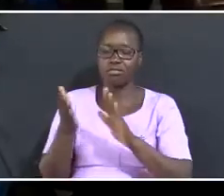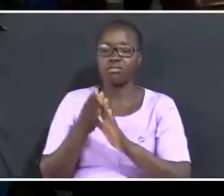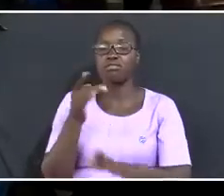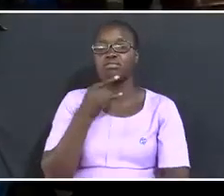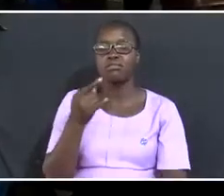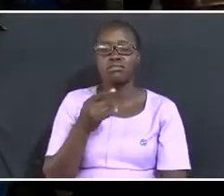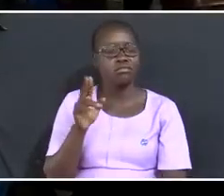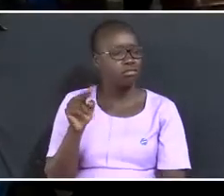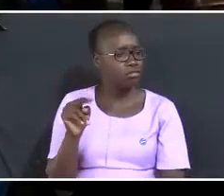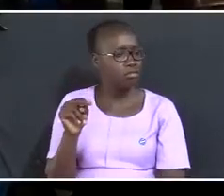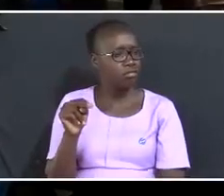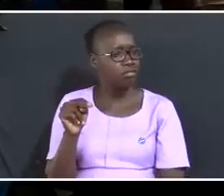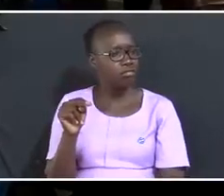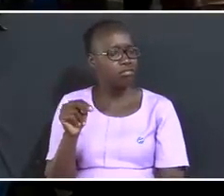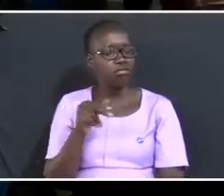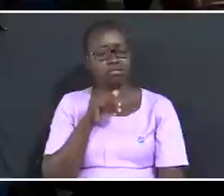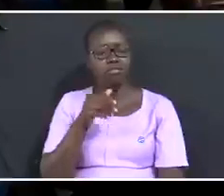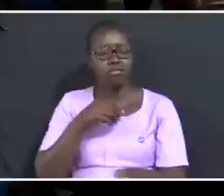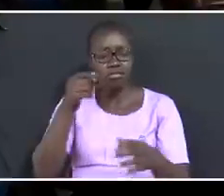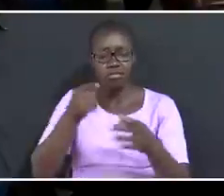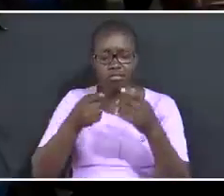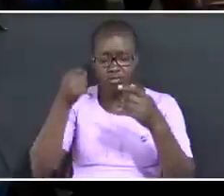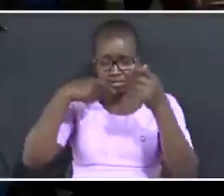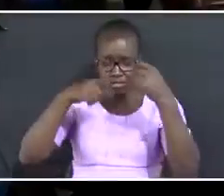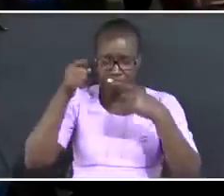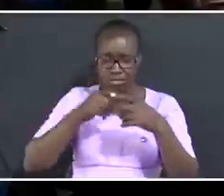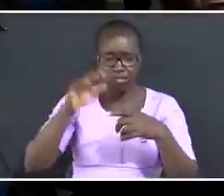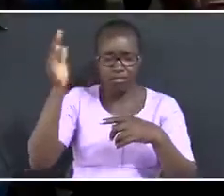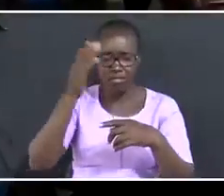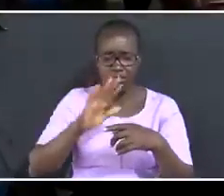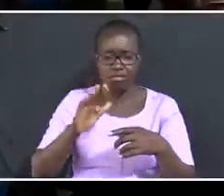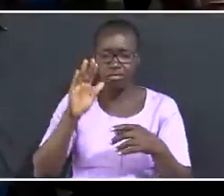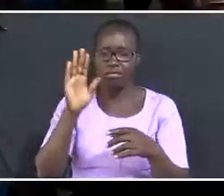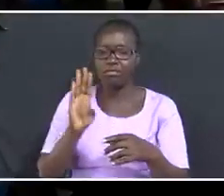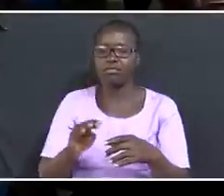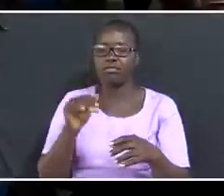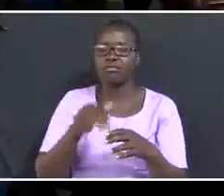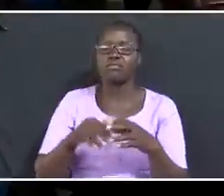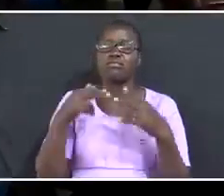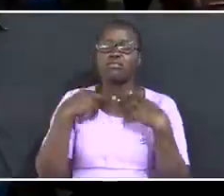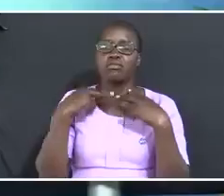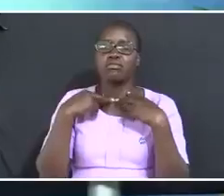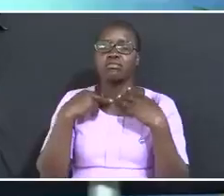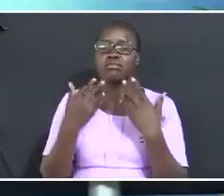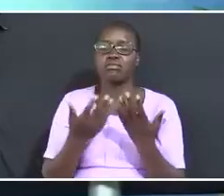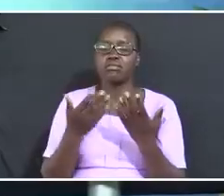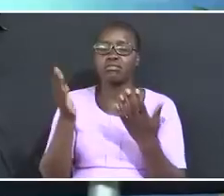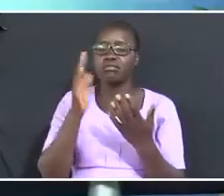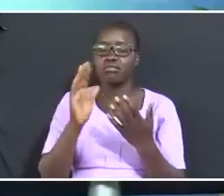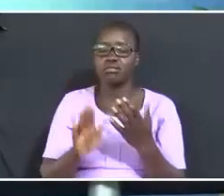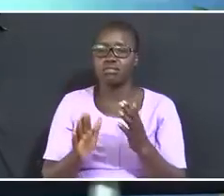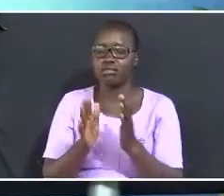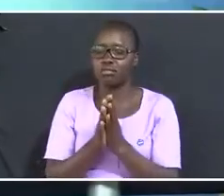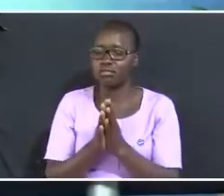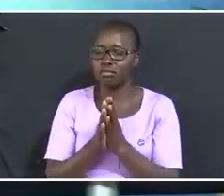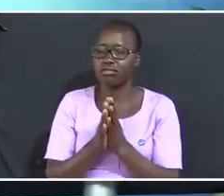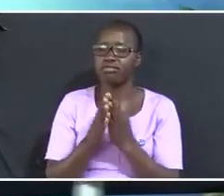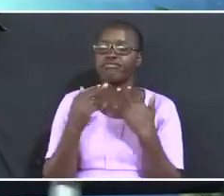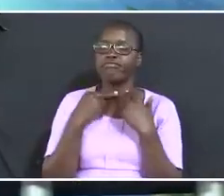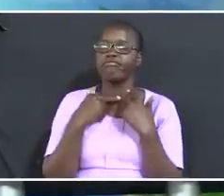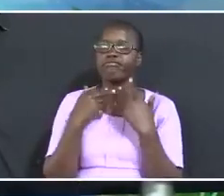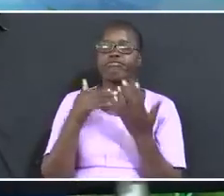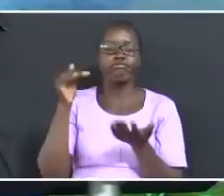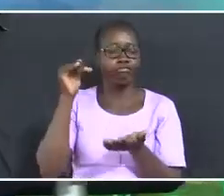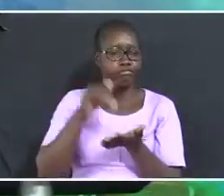said, no, no, no, no, you are not right. We have never been slaves. We have never been captives to